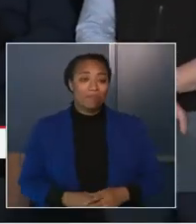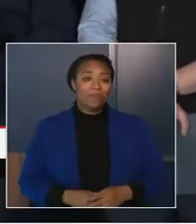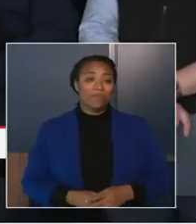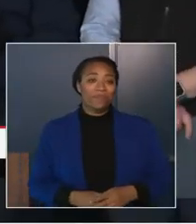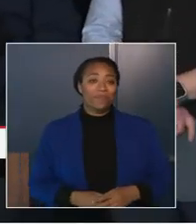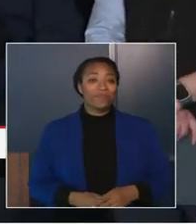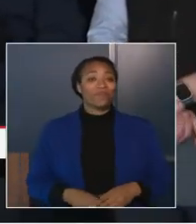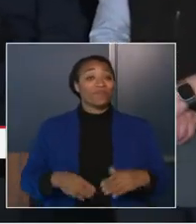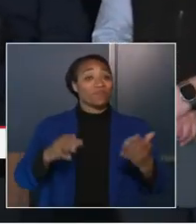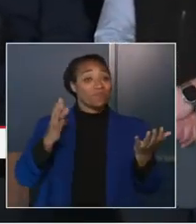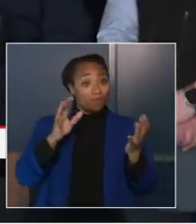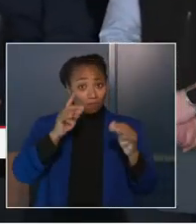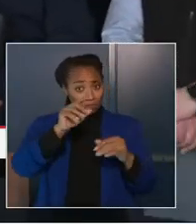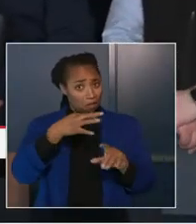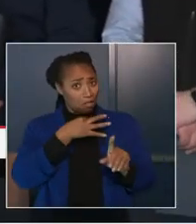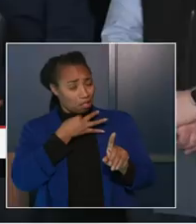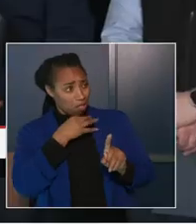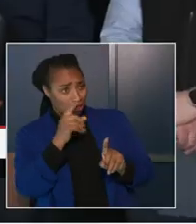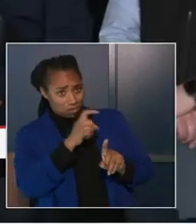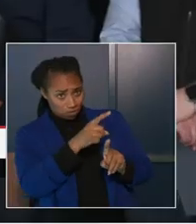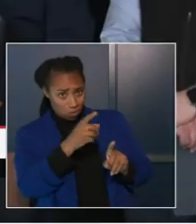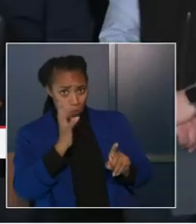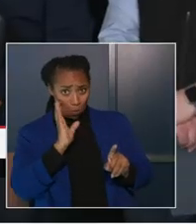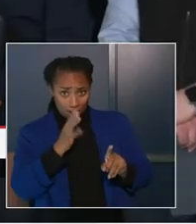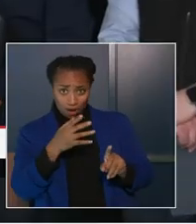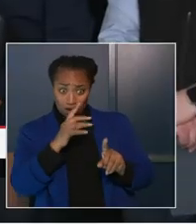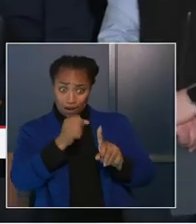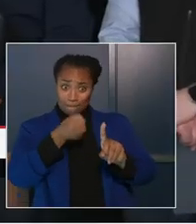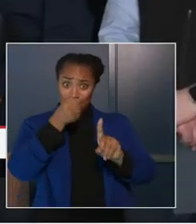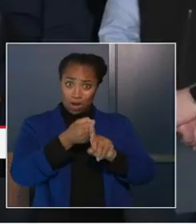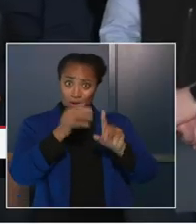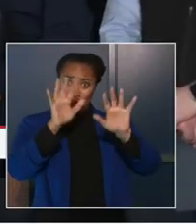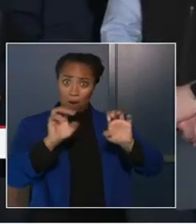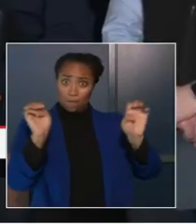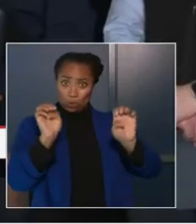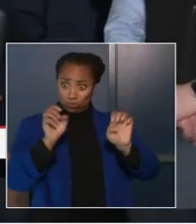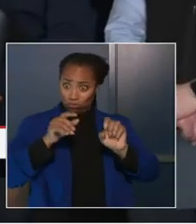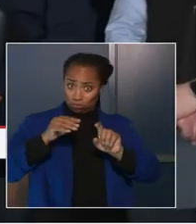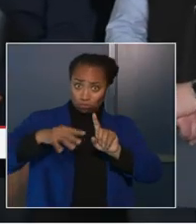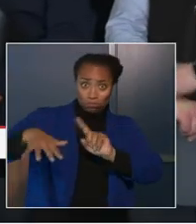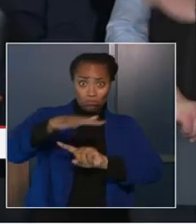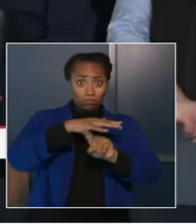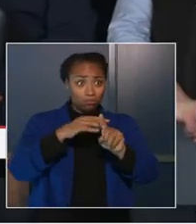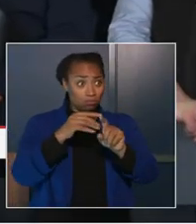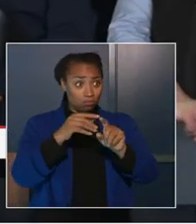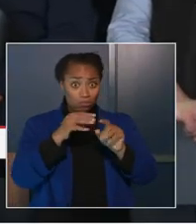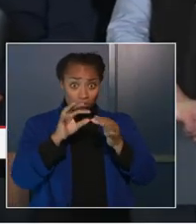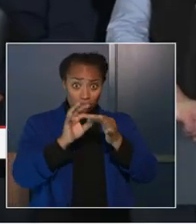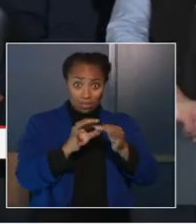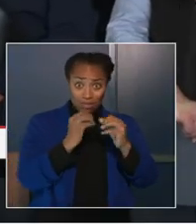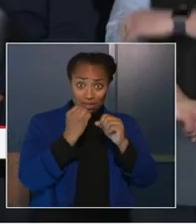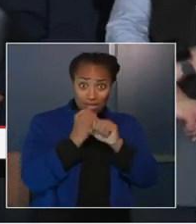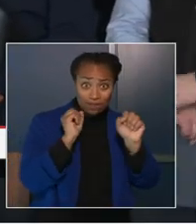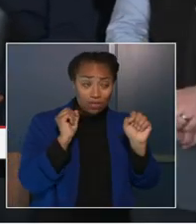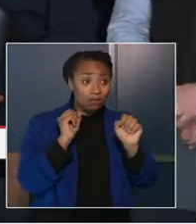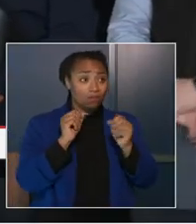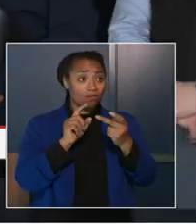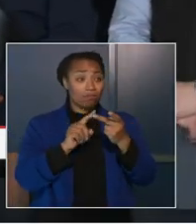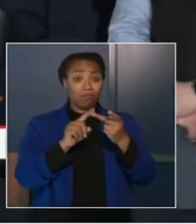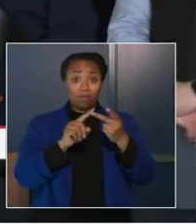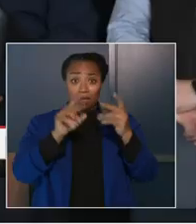any impact or even strain the public safety and security resources dedicated to the President Carter funeral or the election